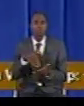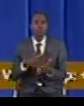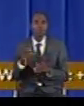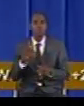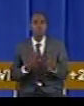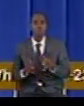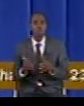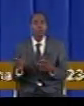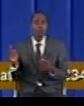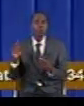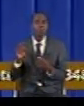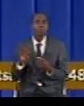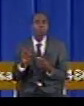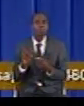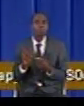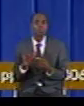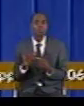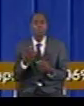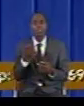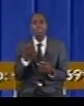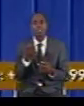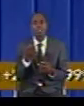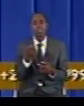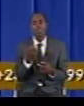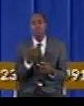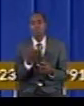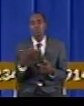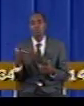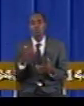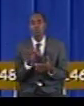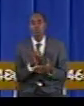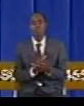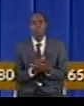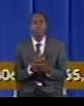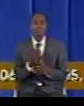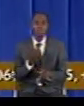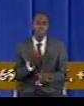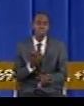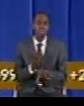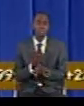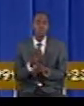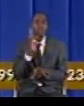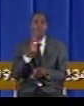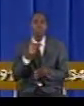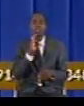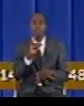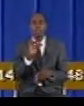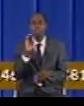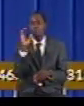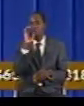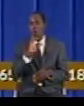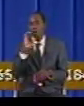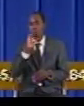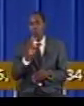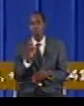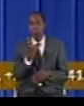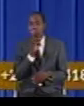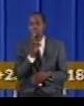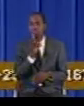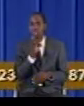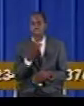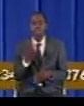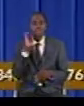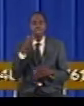to the little thing that sustained me is hot water and some cream that I applied. I've taken many